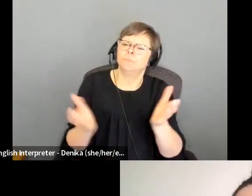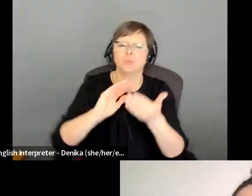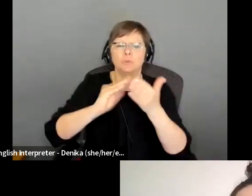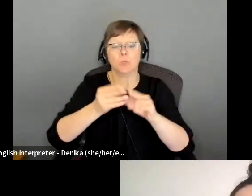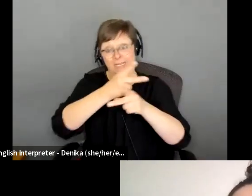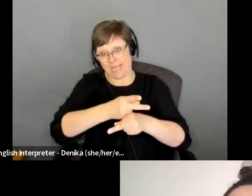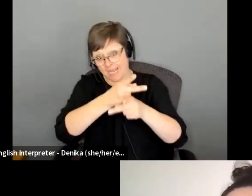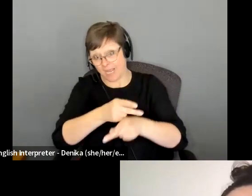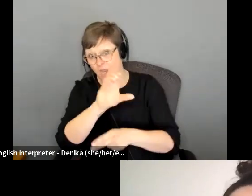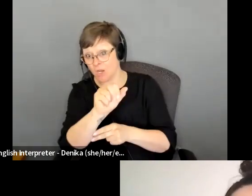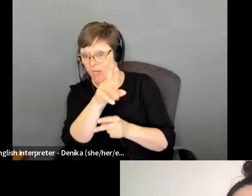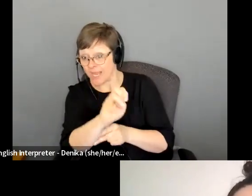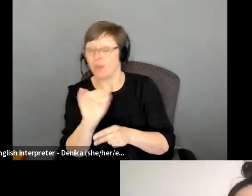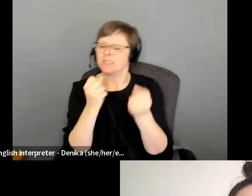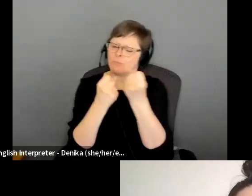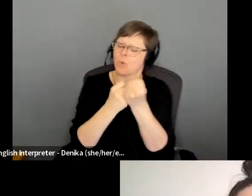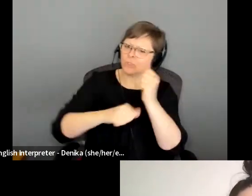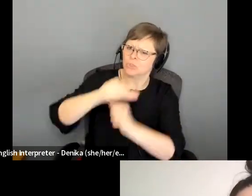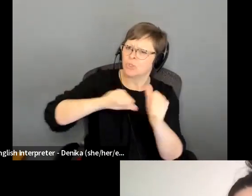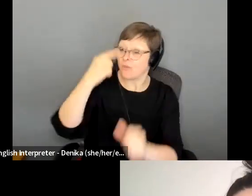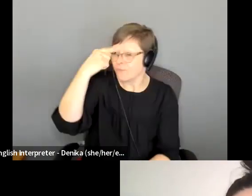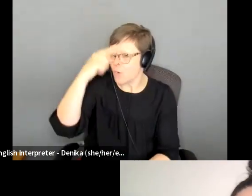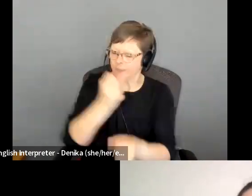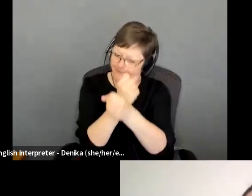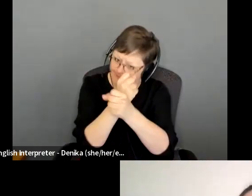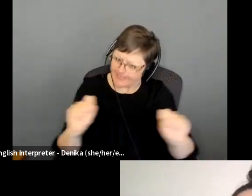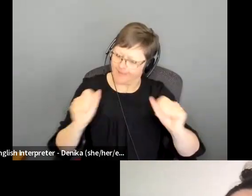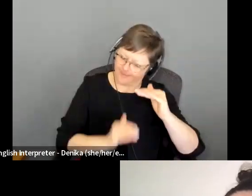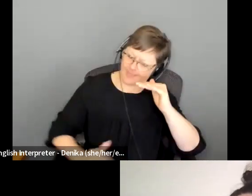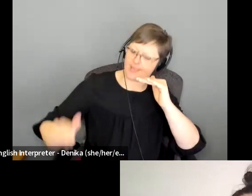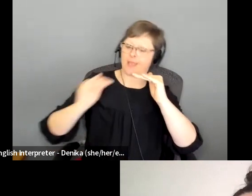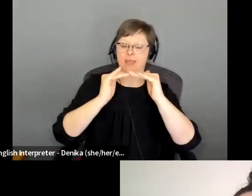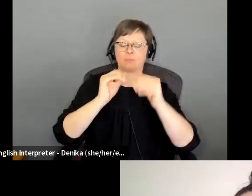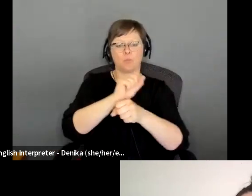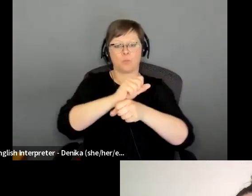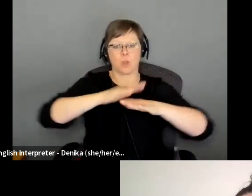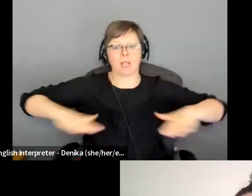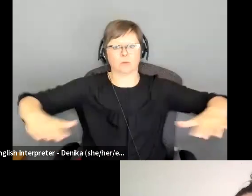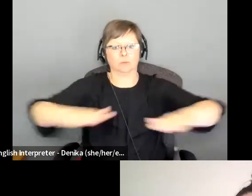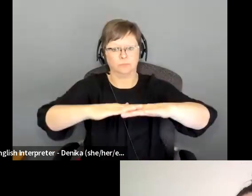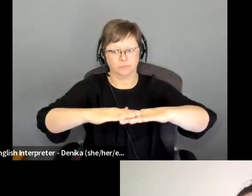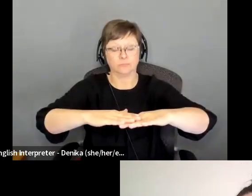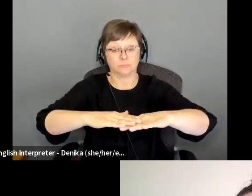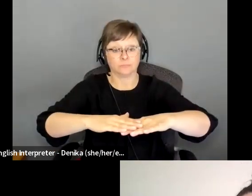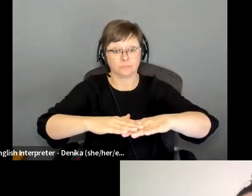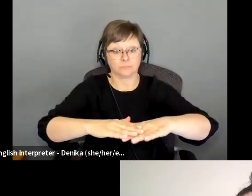collective responsibility to support each other in creating safe and equitable workspaces for all.